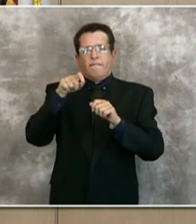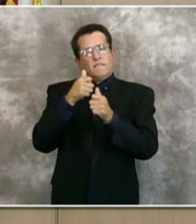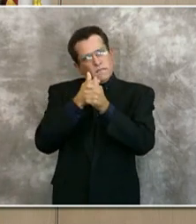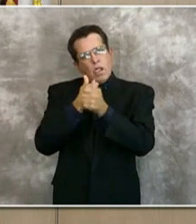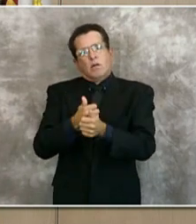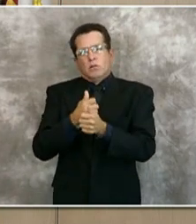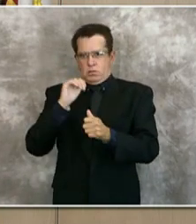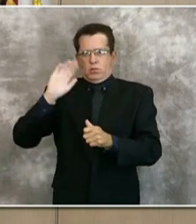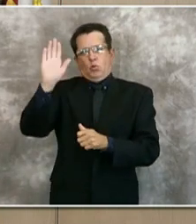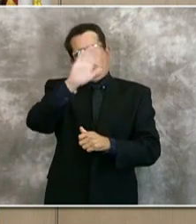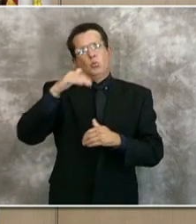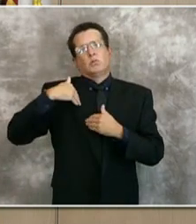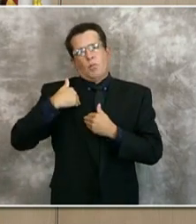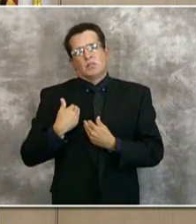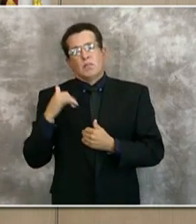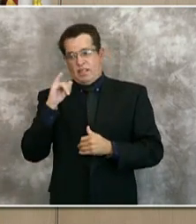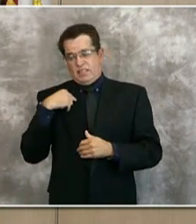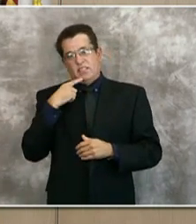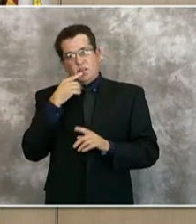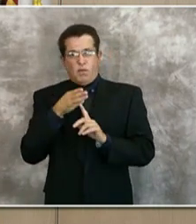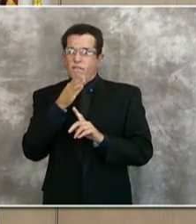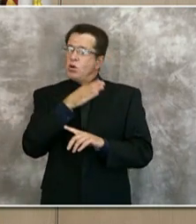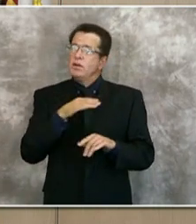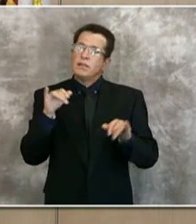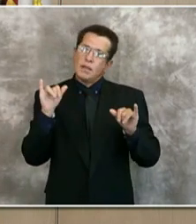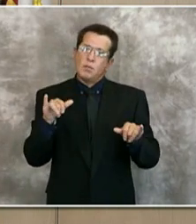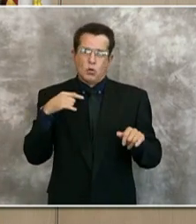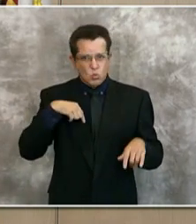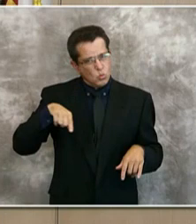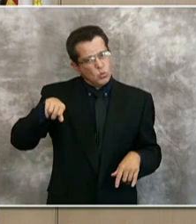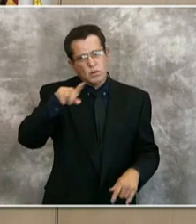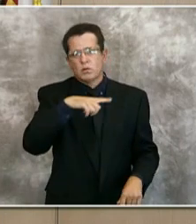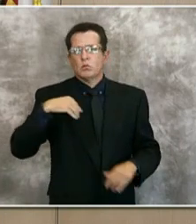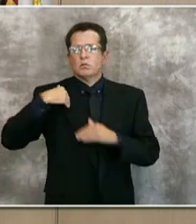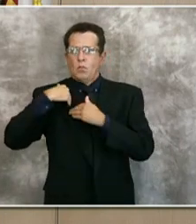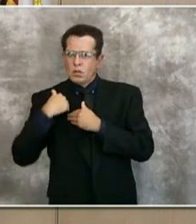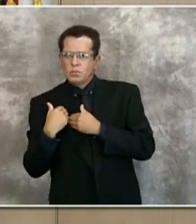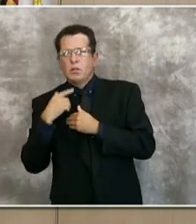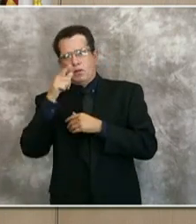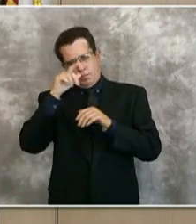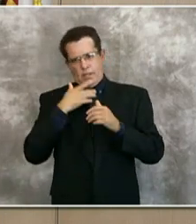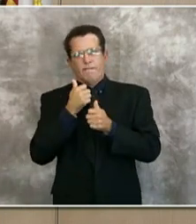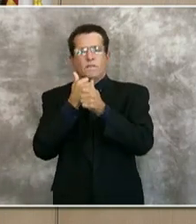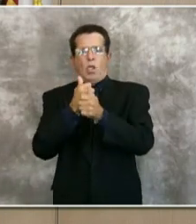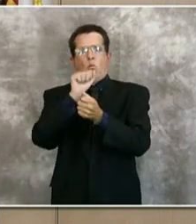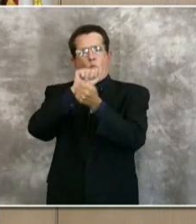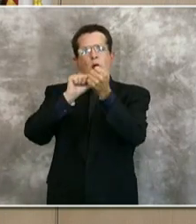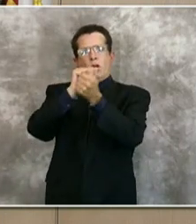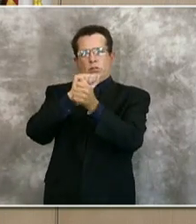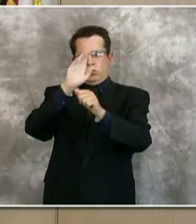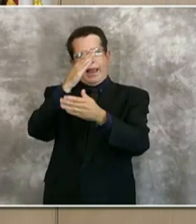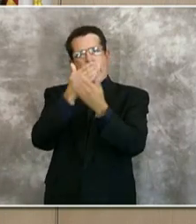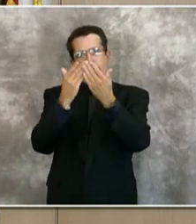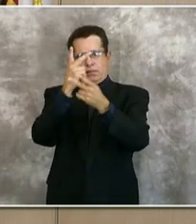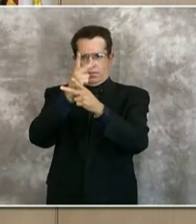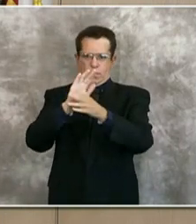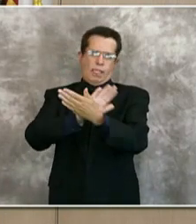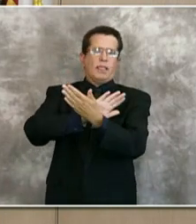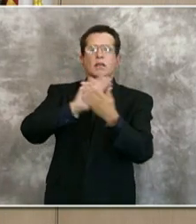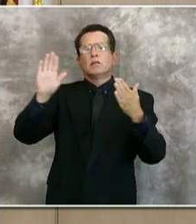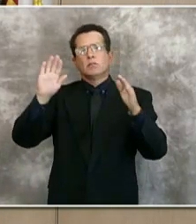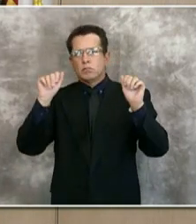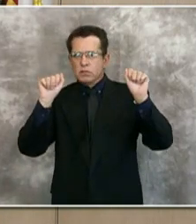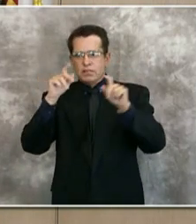have continuously stated just today alone. We want people to wash their hands, stay 6 feet apart